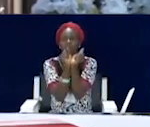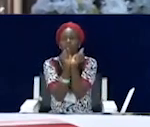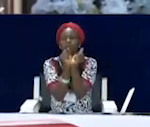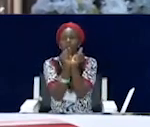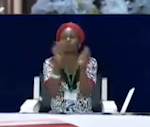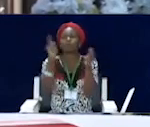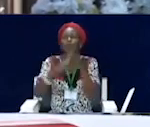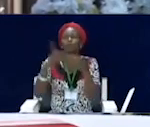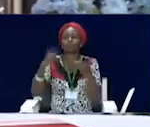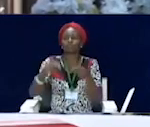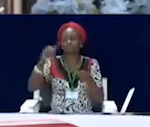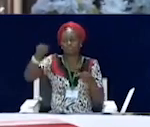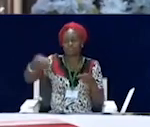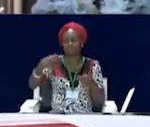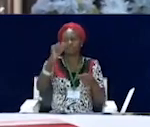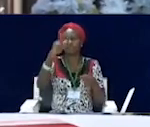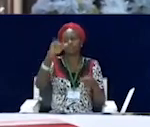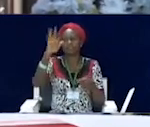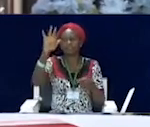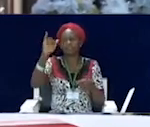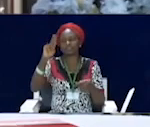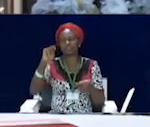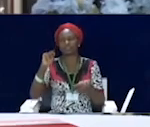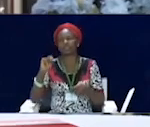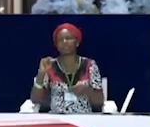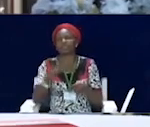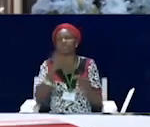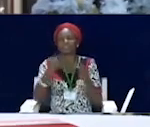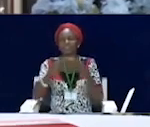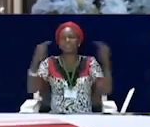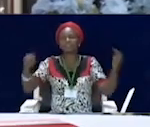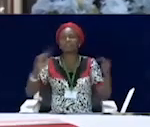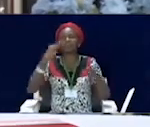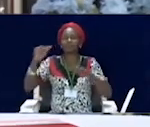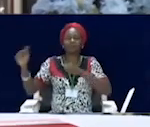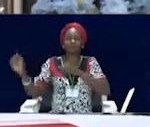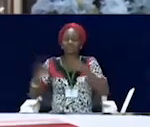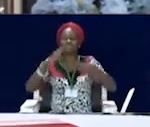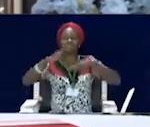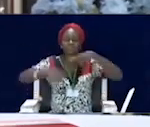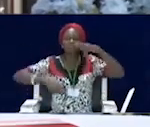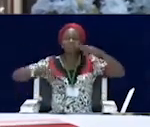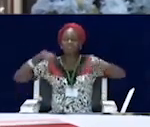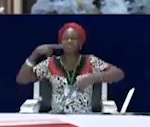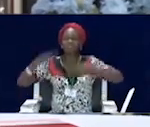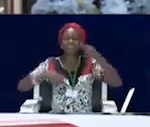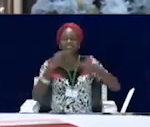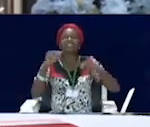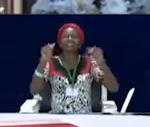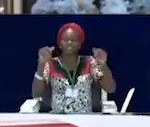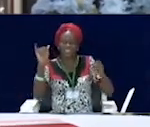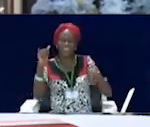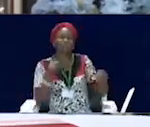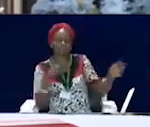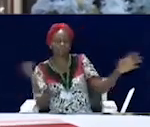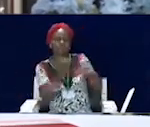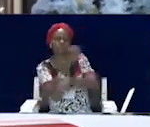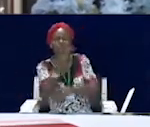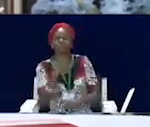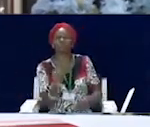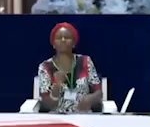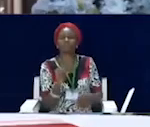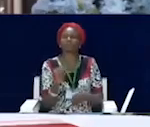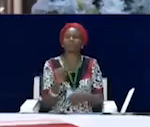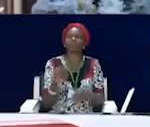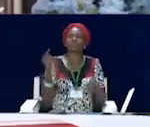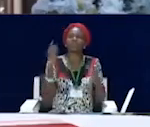to the Philistines, and the enemies were already rejoicing, hey, we got him.